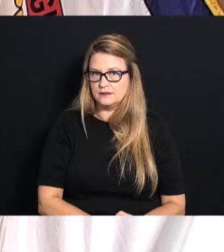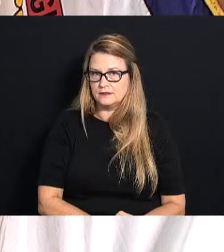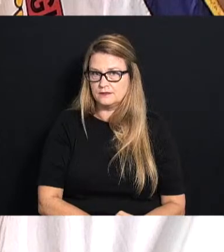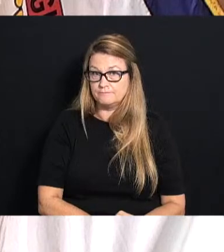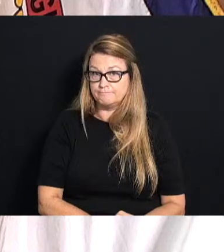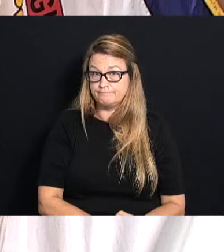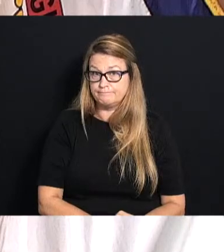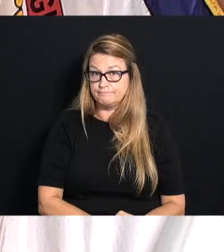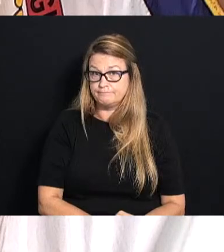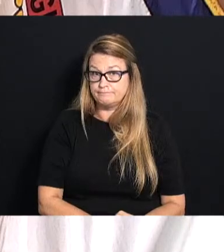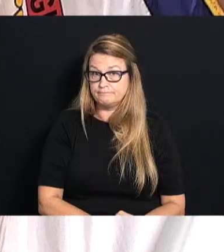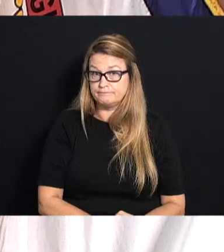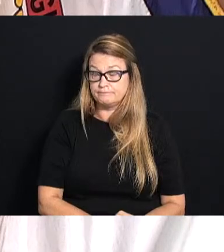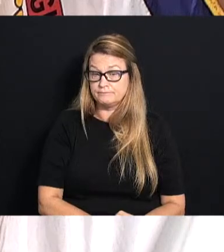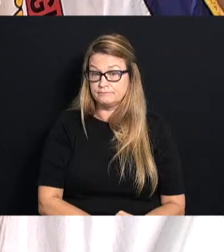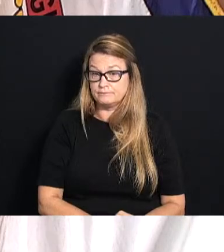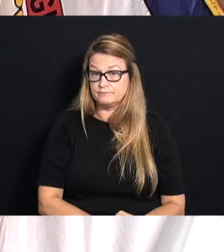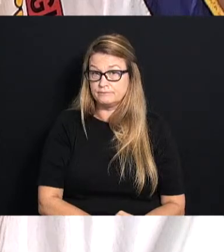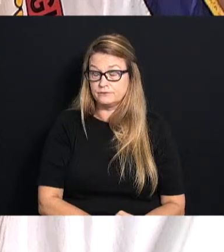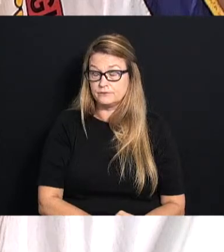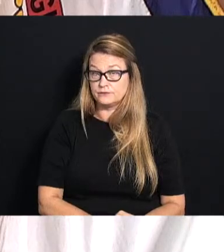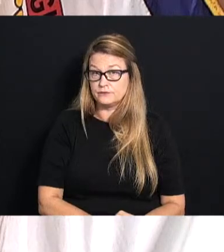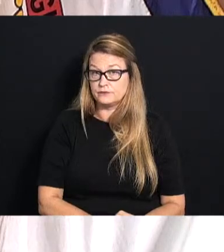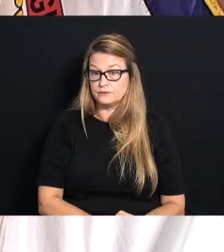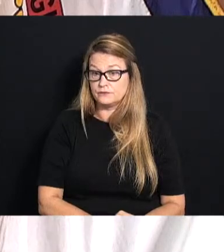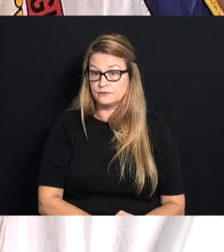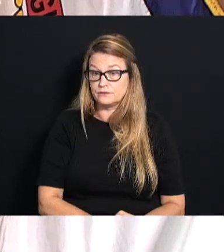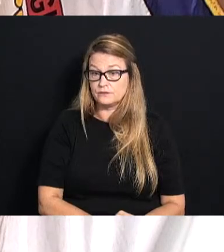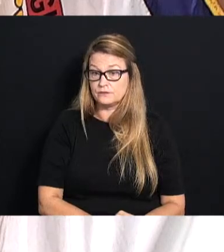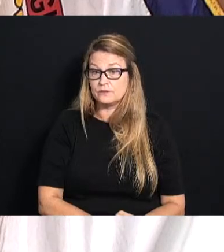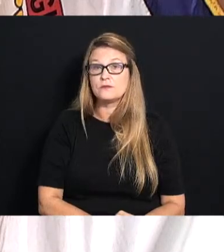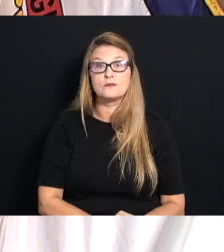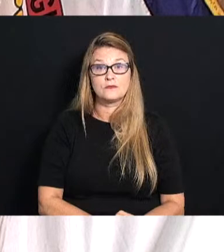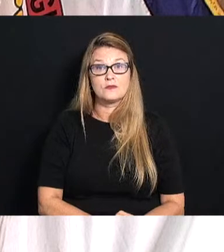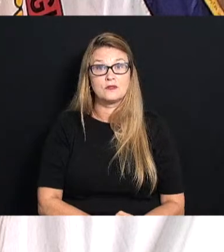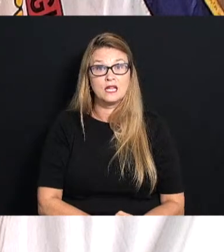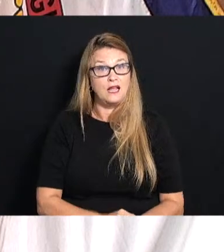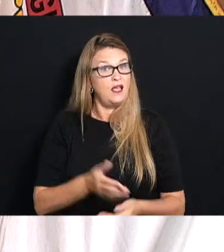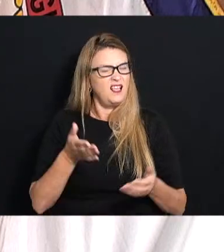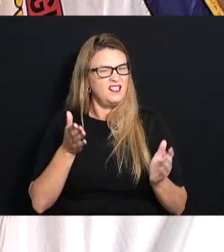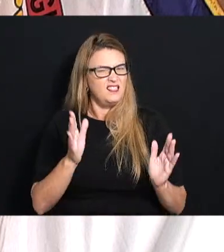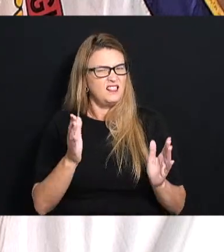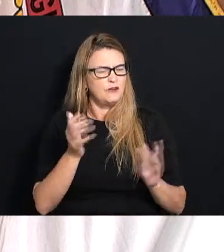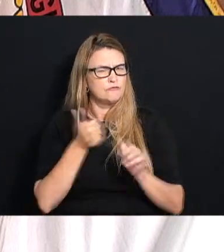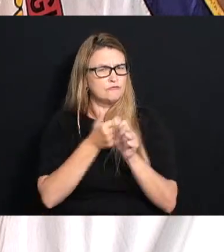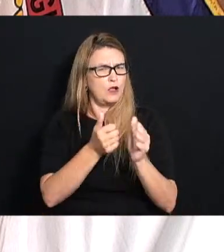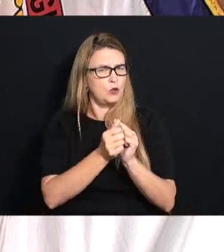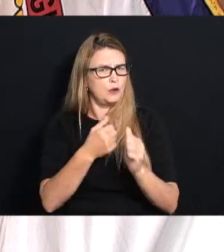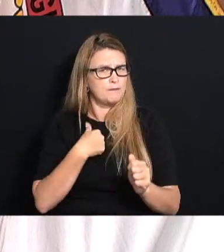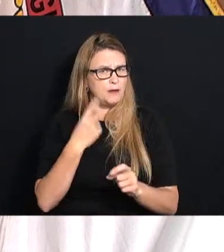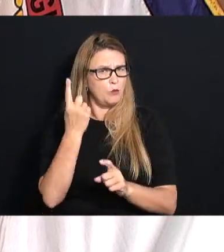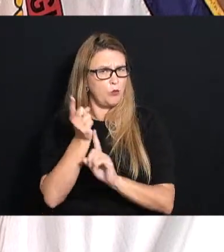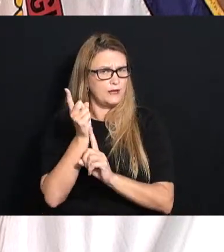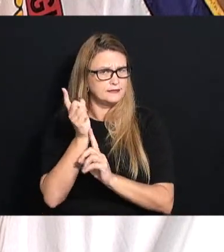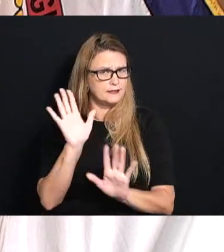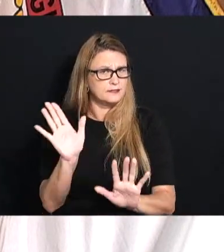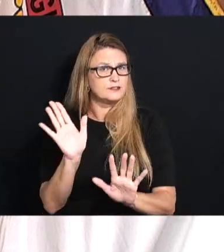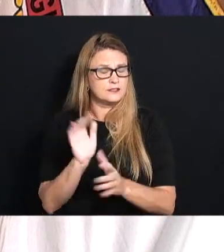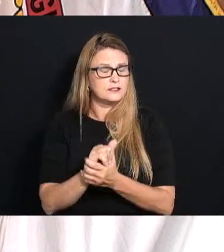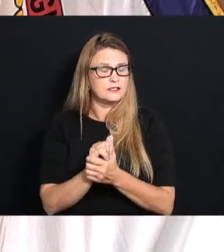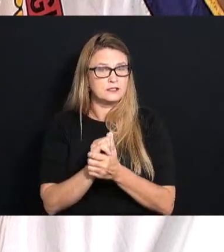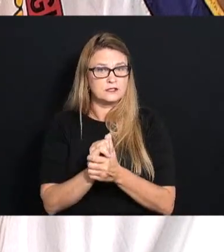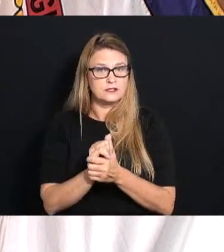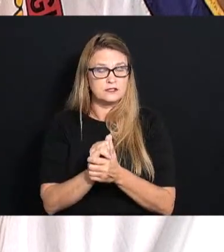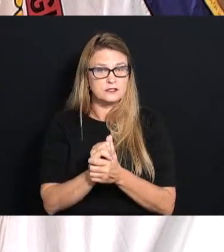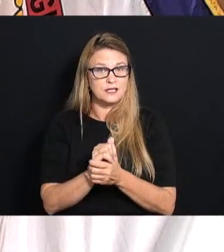Now, Stephen, let's just stay with this just 1 second. Because I really, now, this